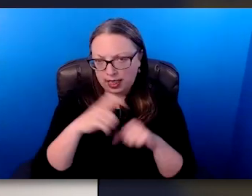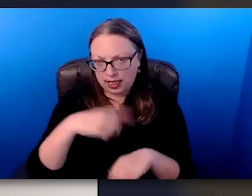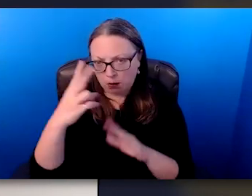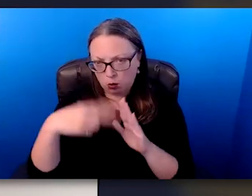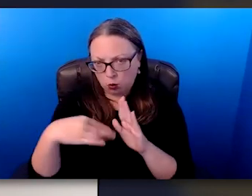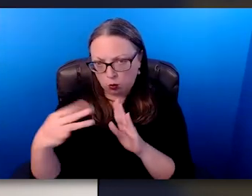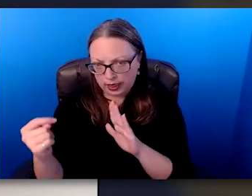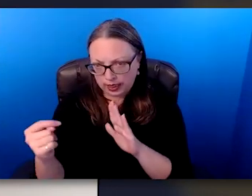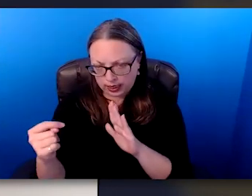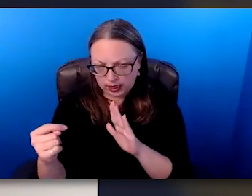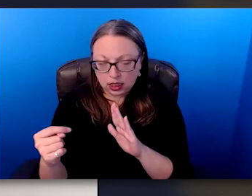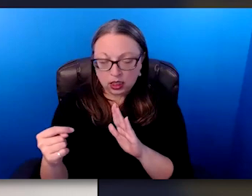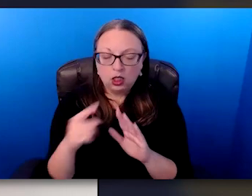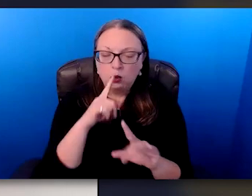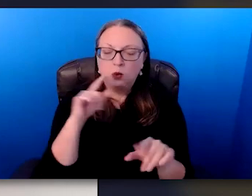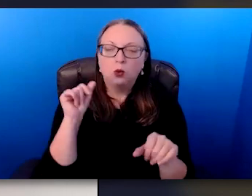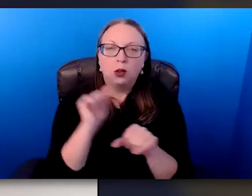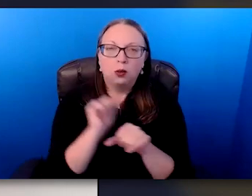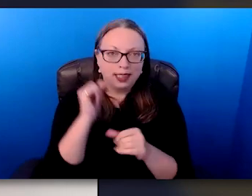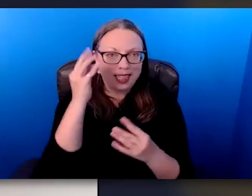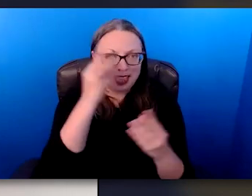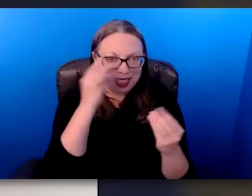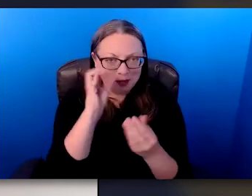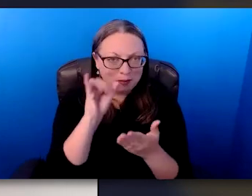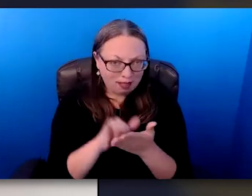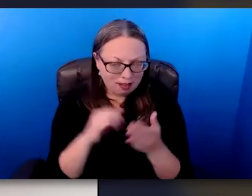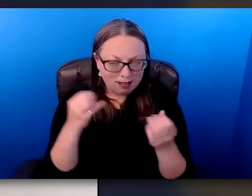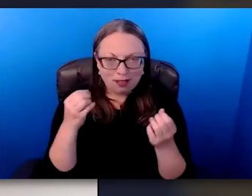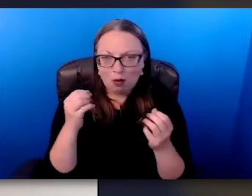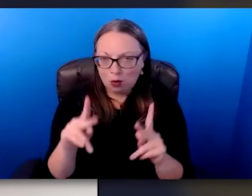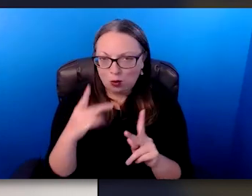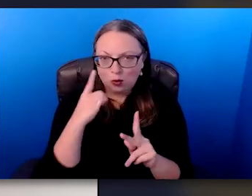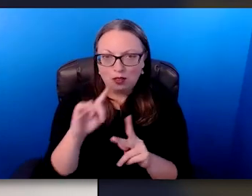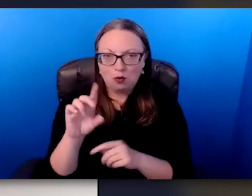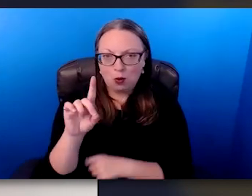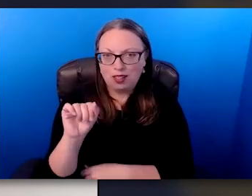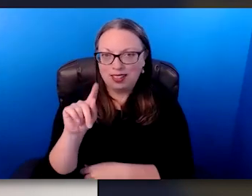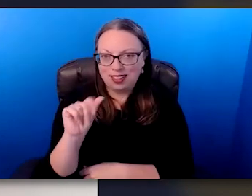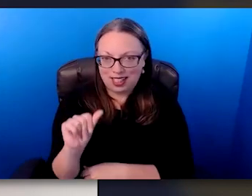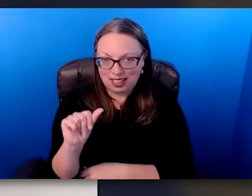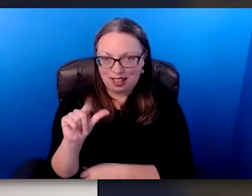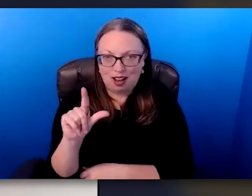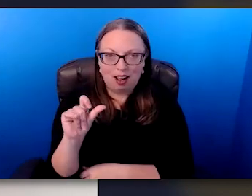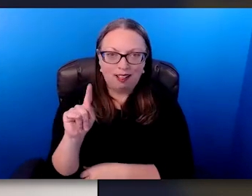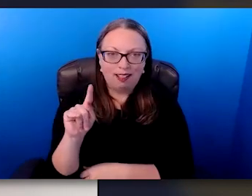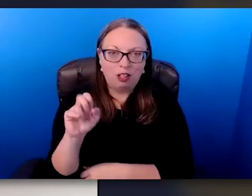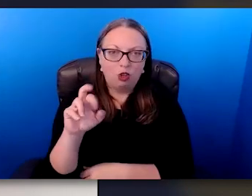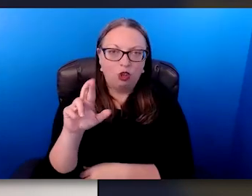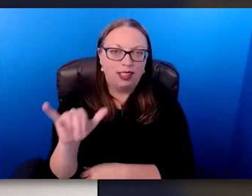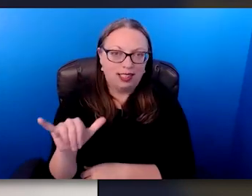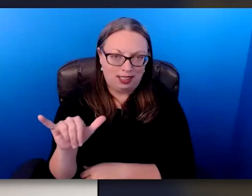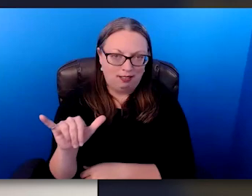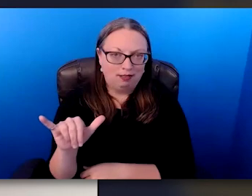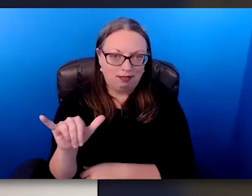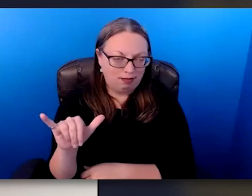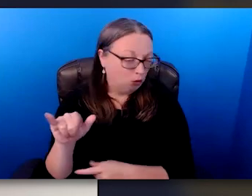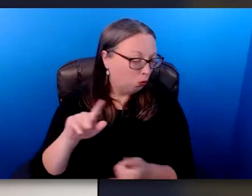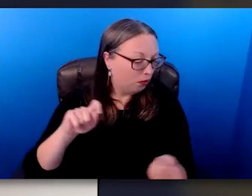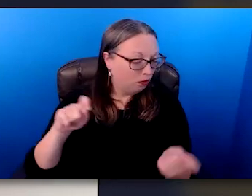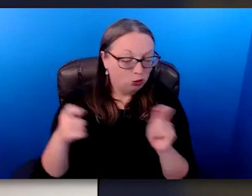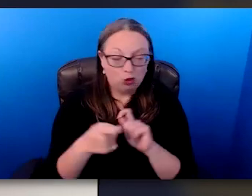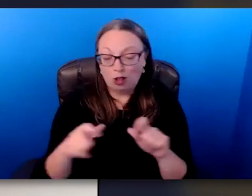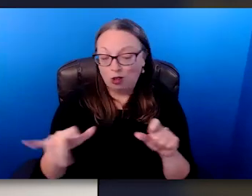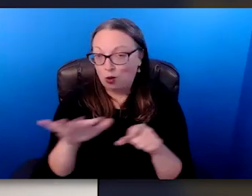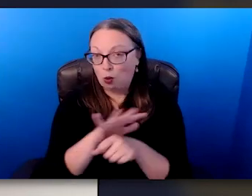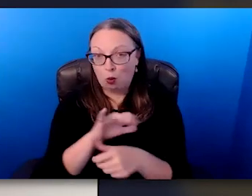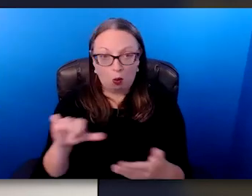To really thinking about it as an opportunity for data literacy for students. And so we revamped the whole page we